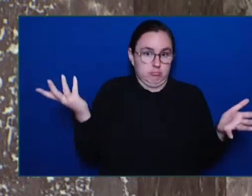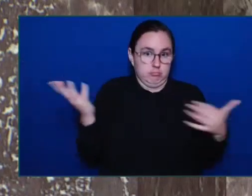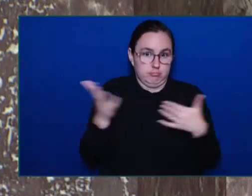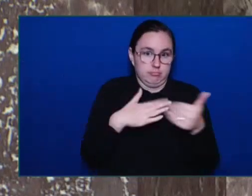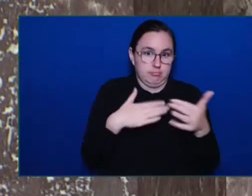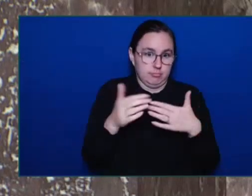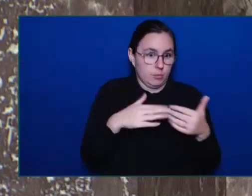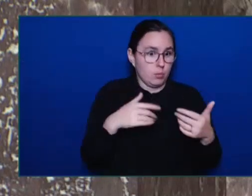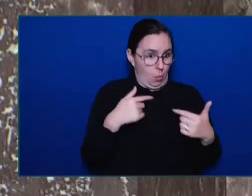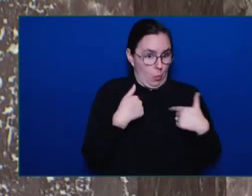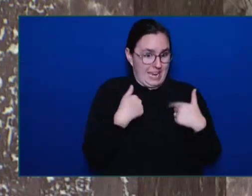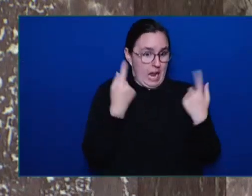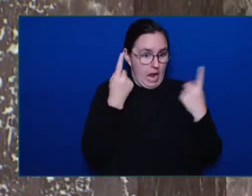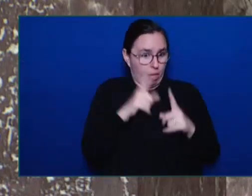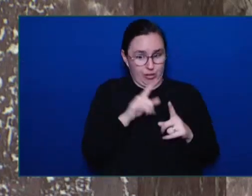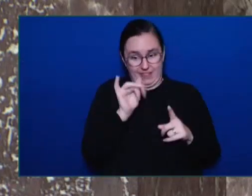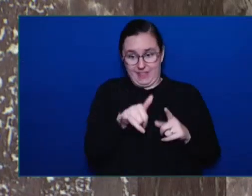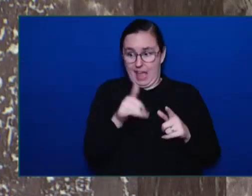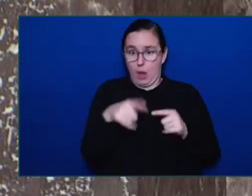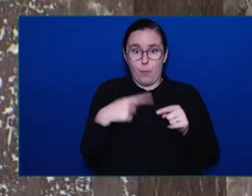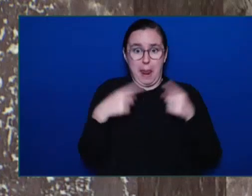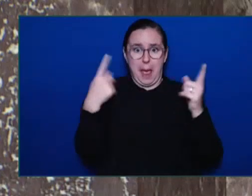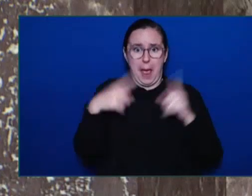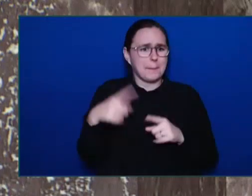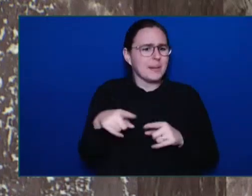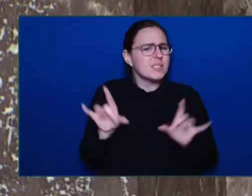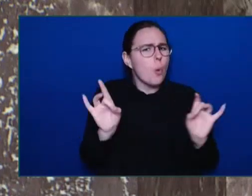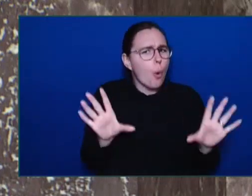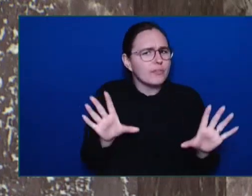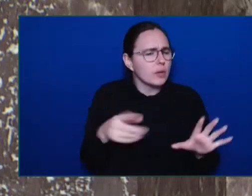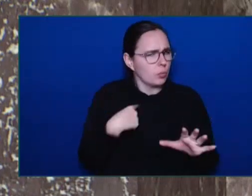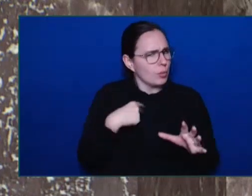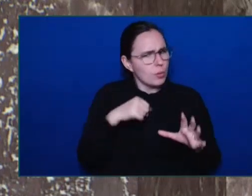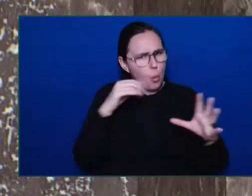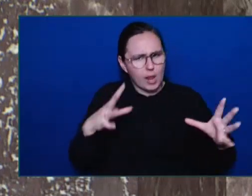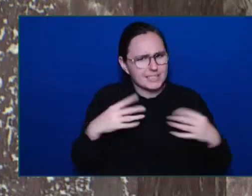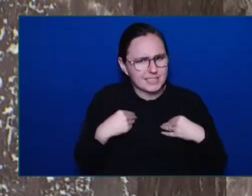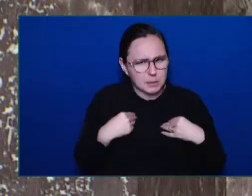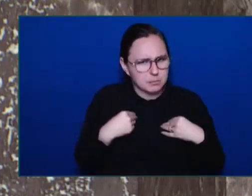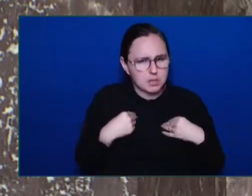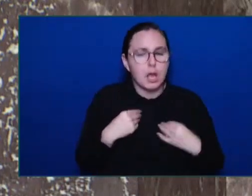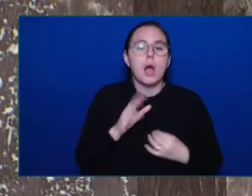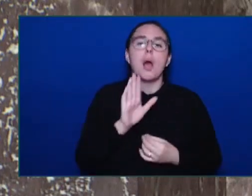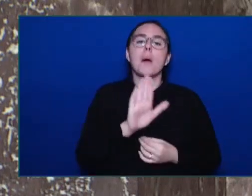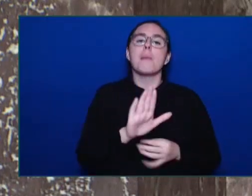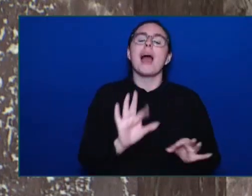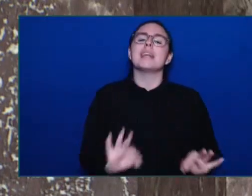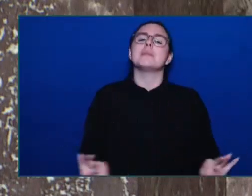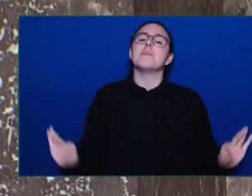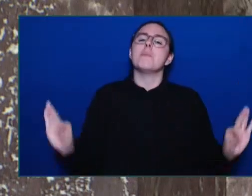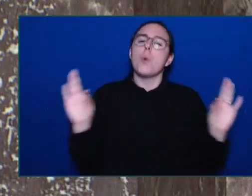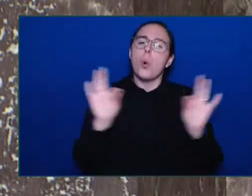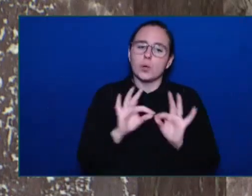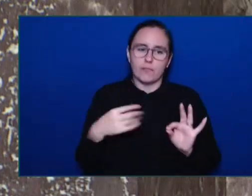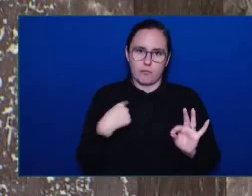Speaker. That's why it's important for us to ensure that these people have the supports they need. And often there's cases